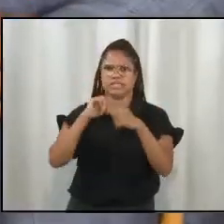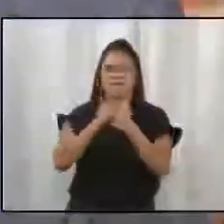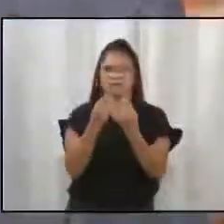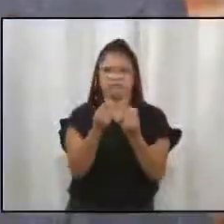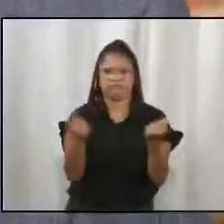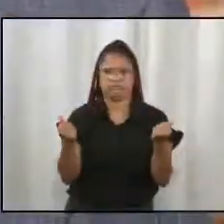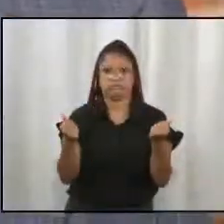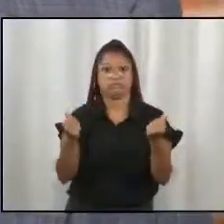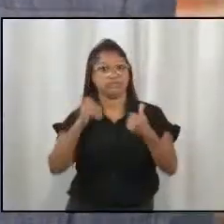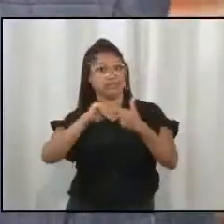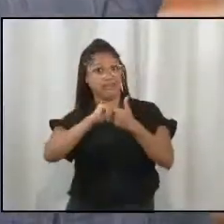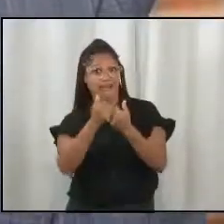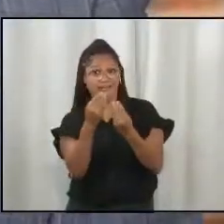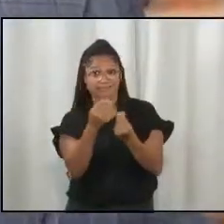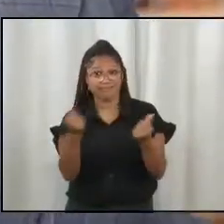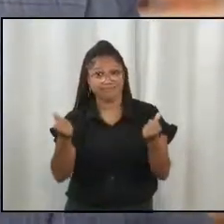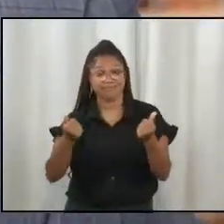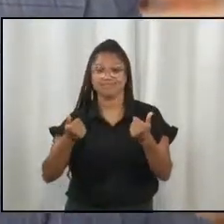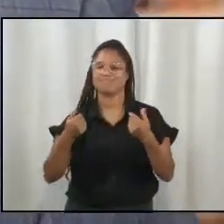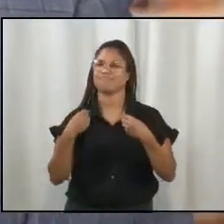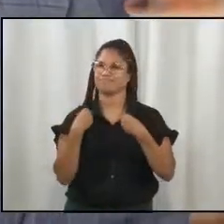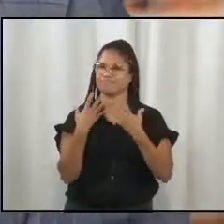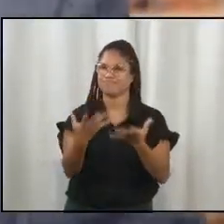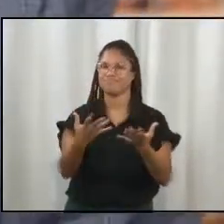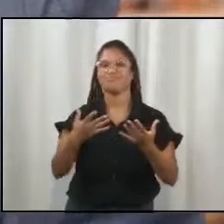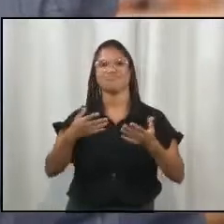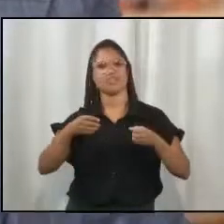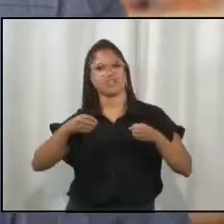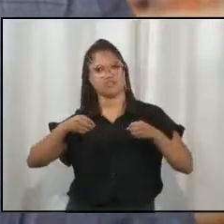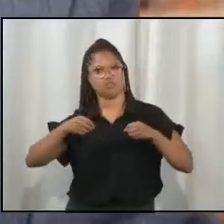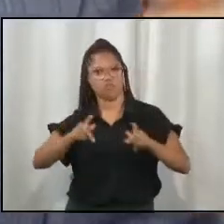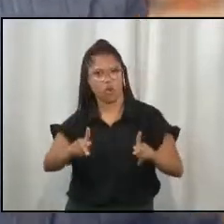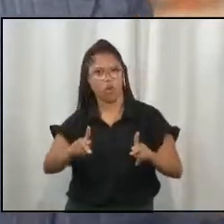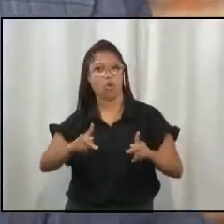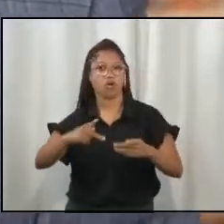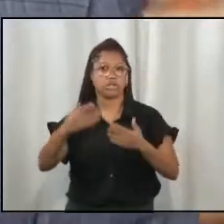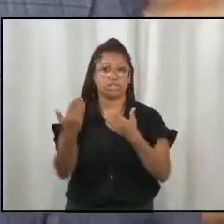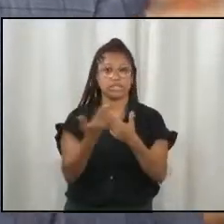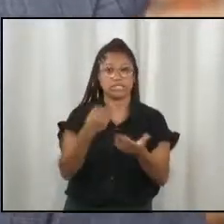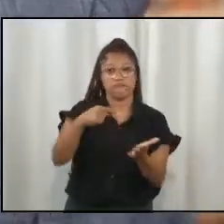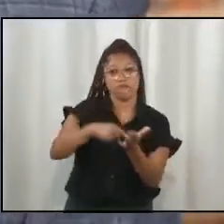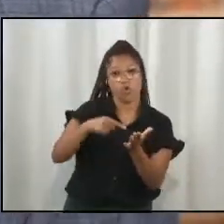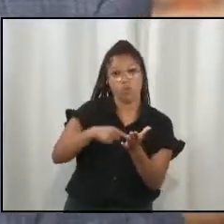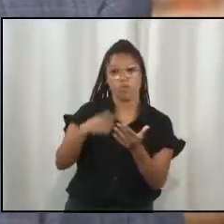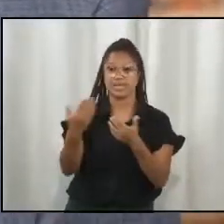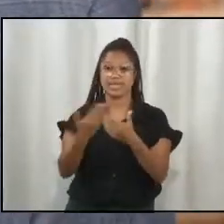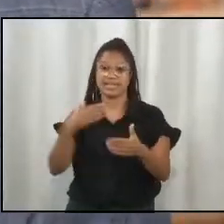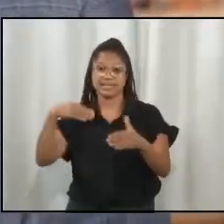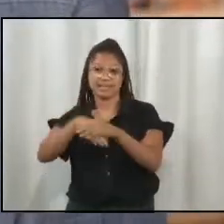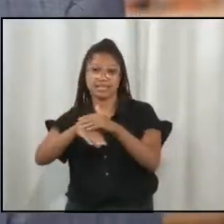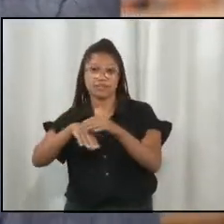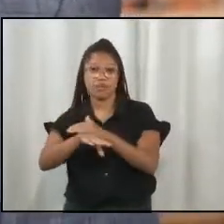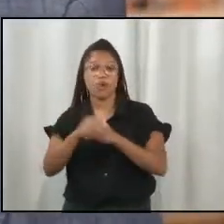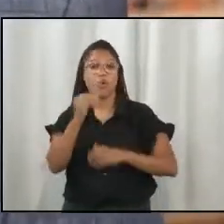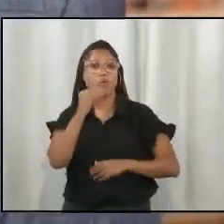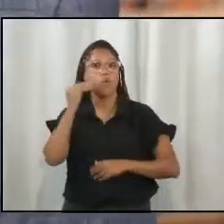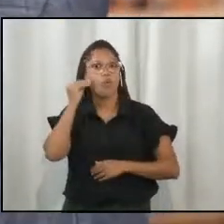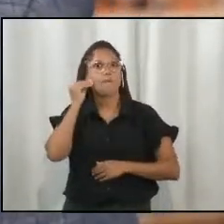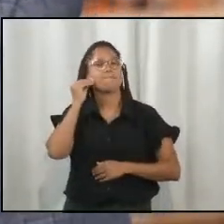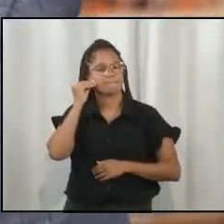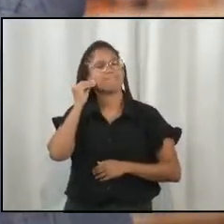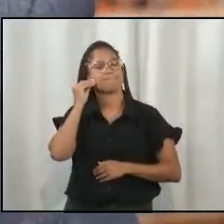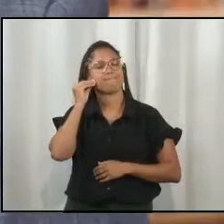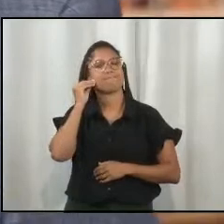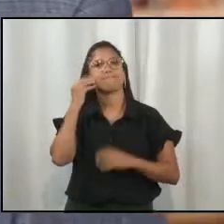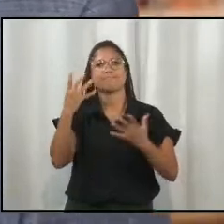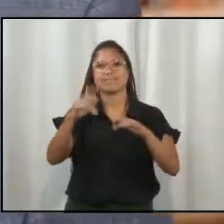to address this crisis is by providing opportunities for affordable, accessible, permanent housing. And at the same time, we recognize there's